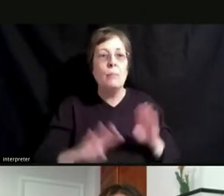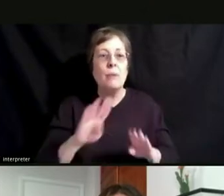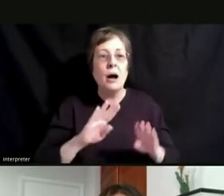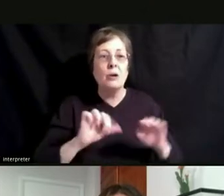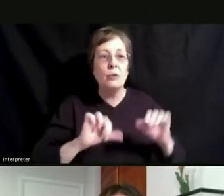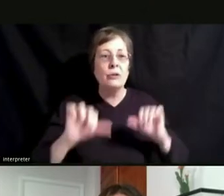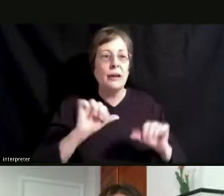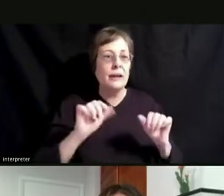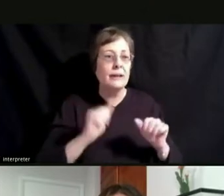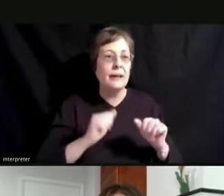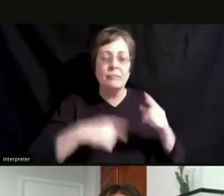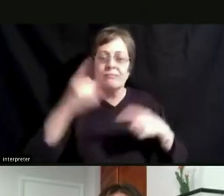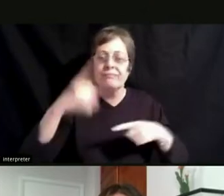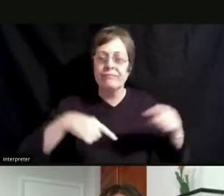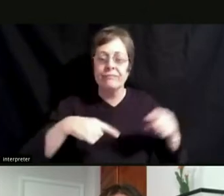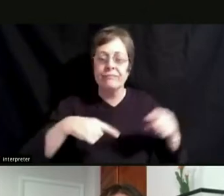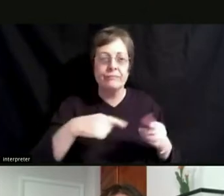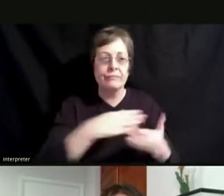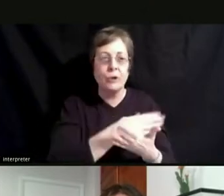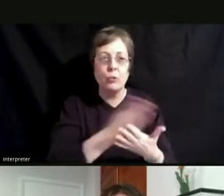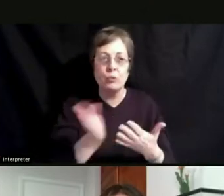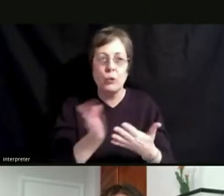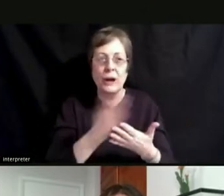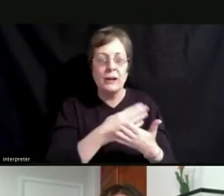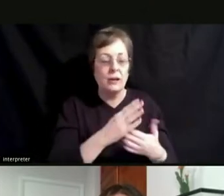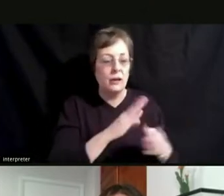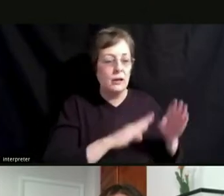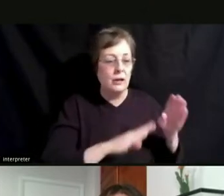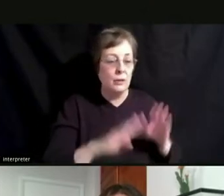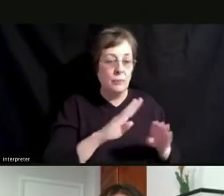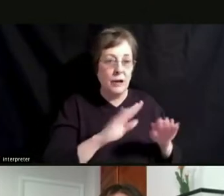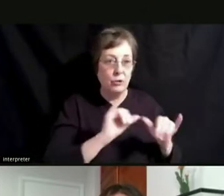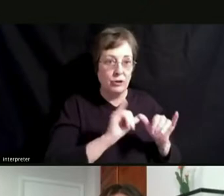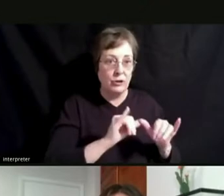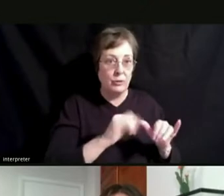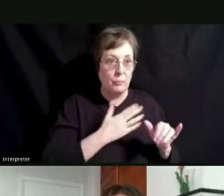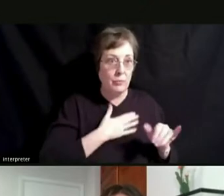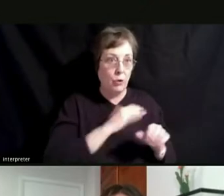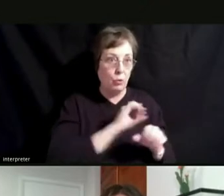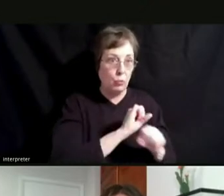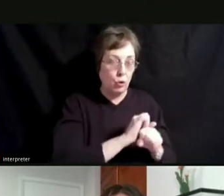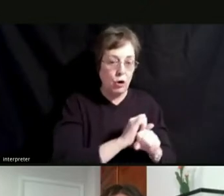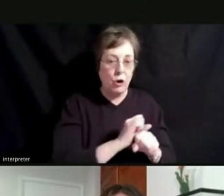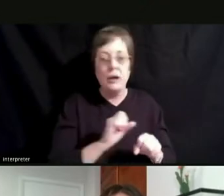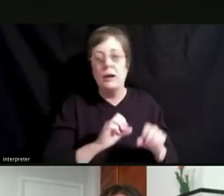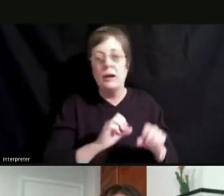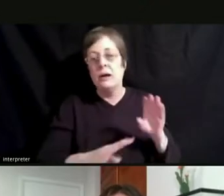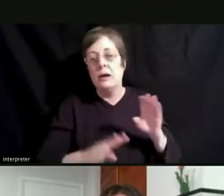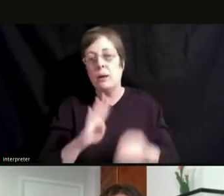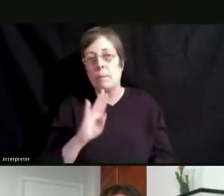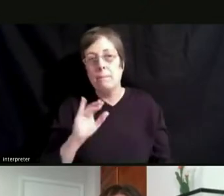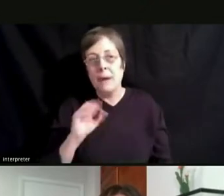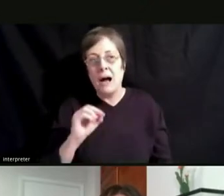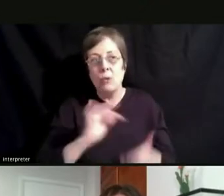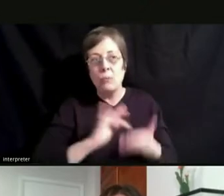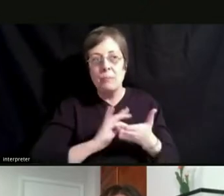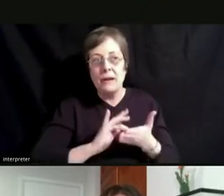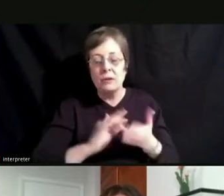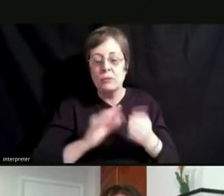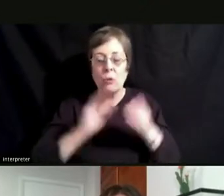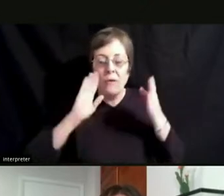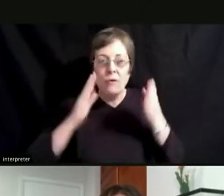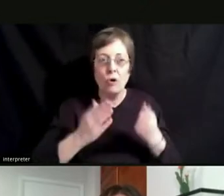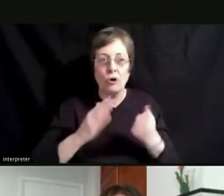ranging from, you know, the bioengineering work that I do, biomedical side of things, so working more in the